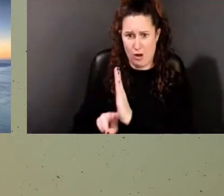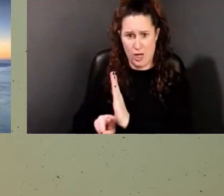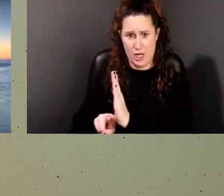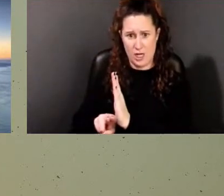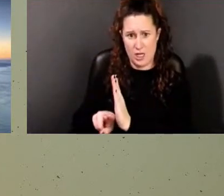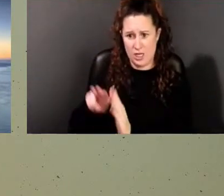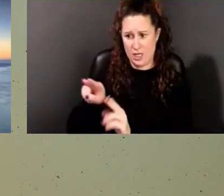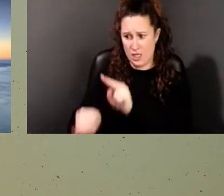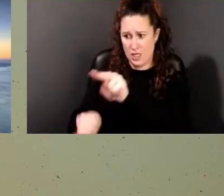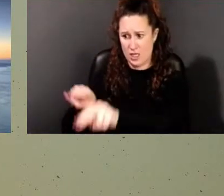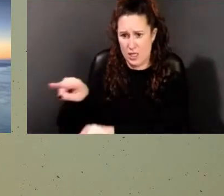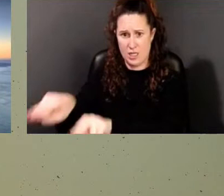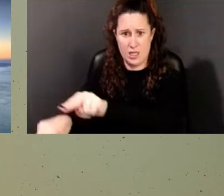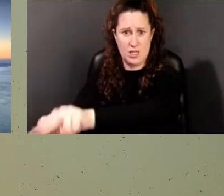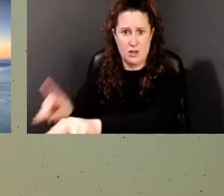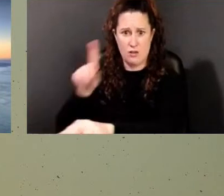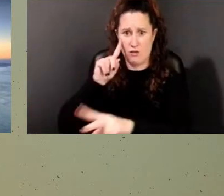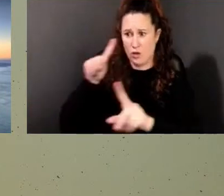even discover them?